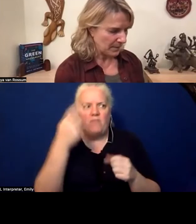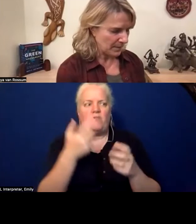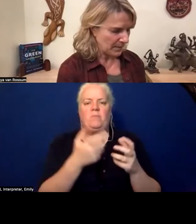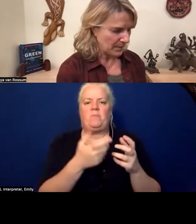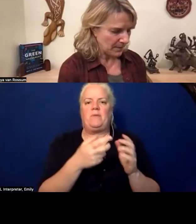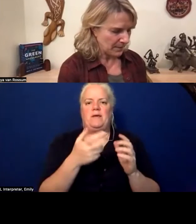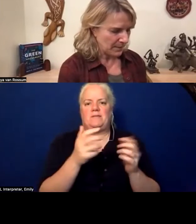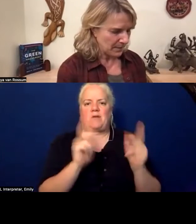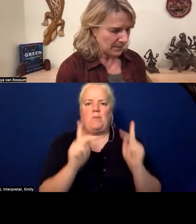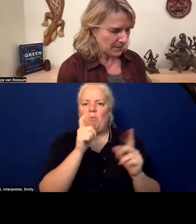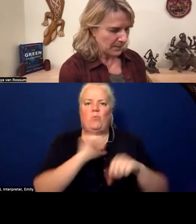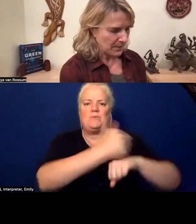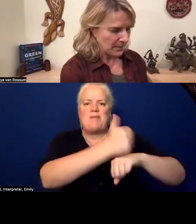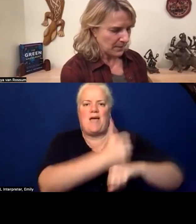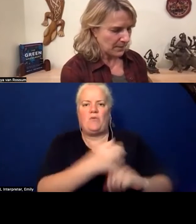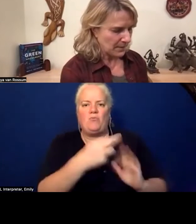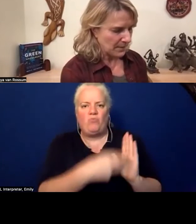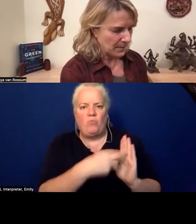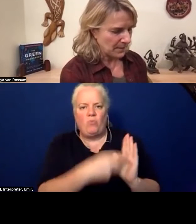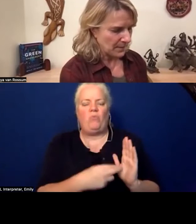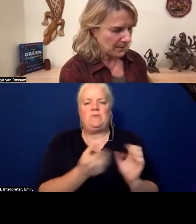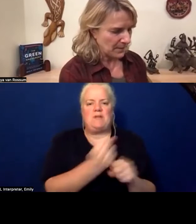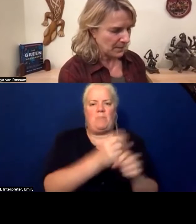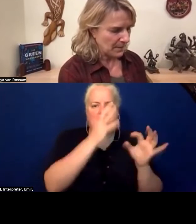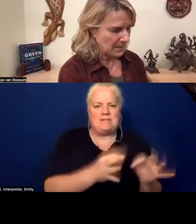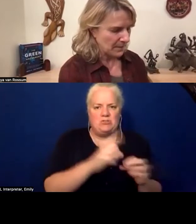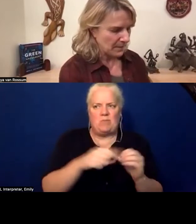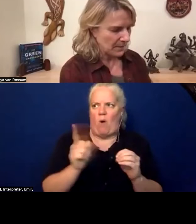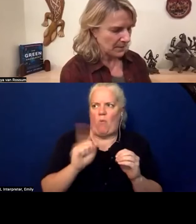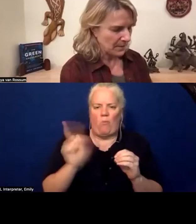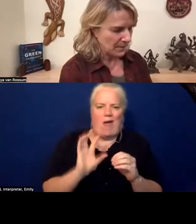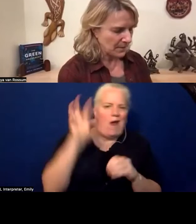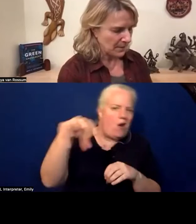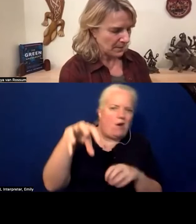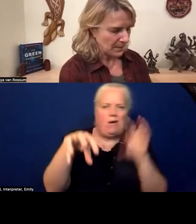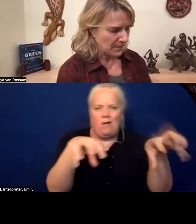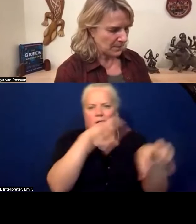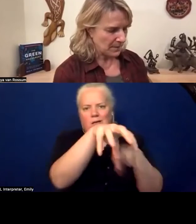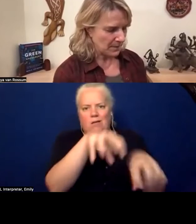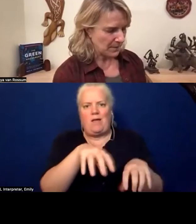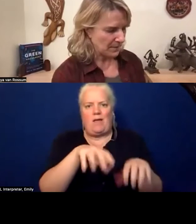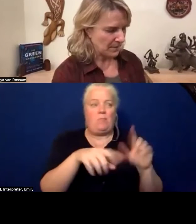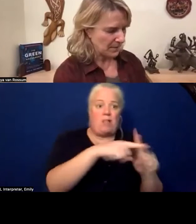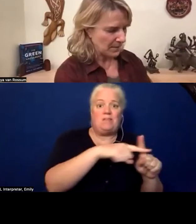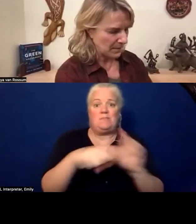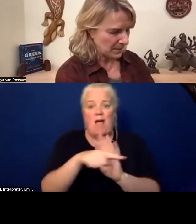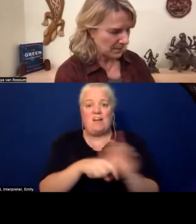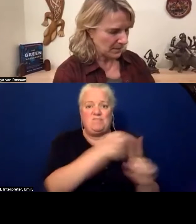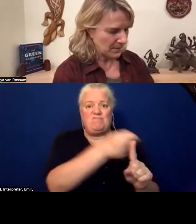choices about where infrastructure is going to be located and how the benefits and burdens in our